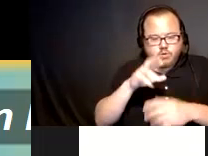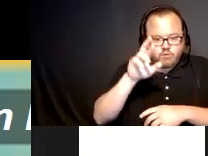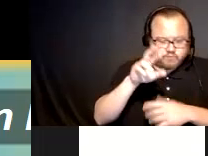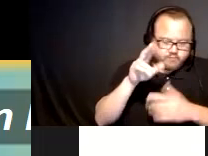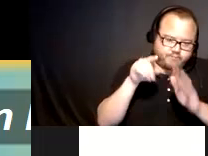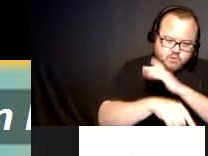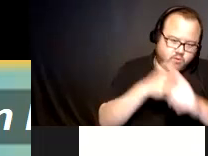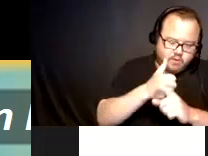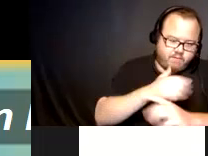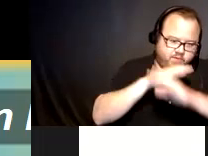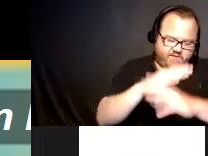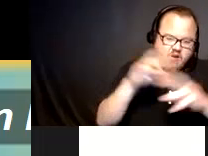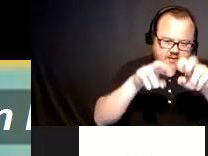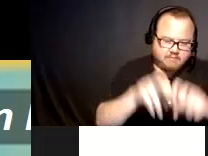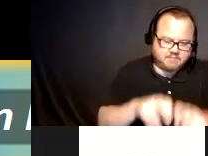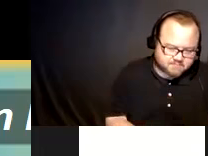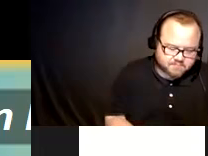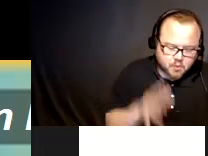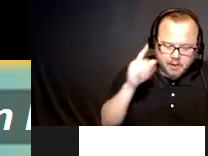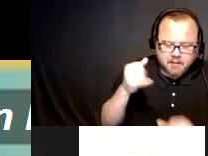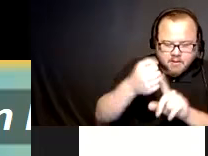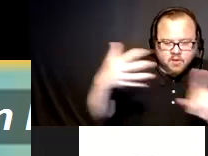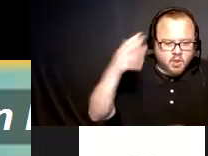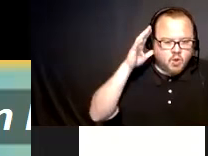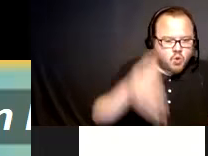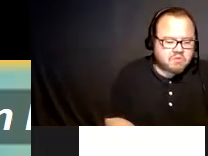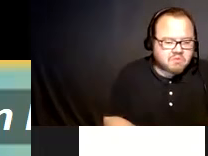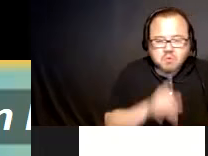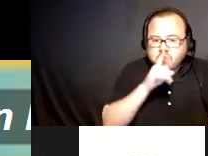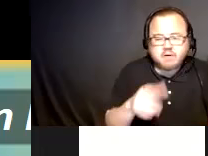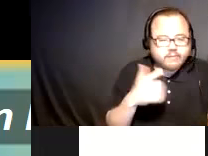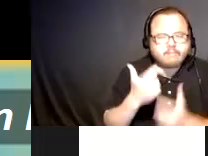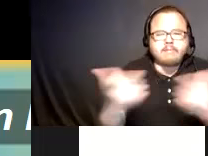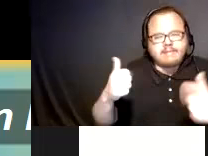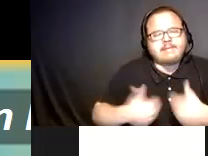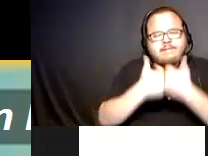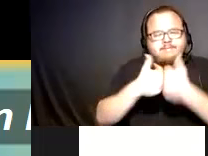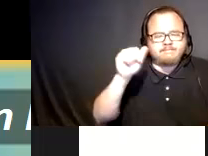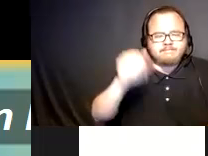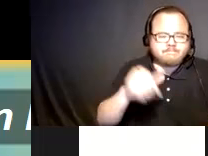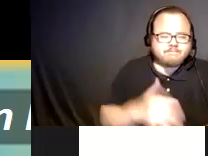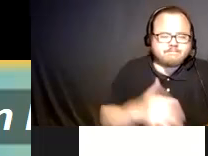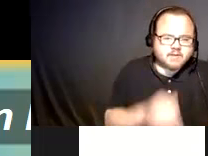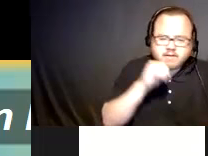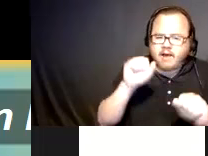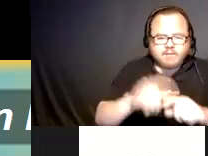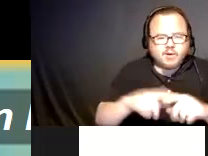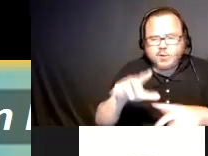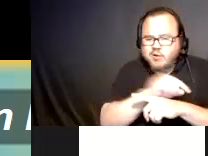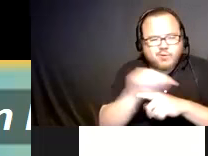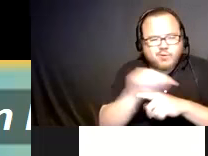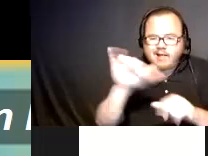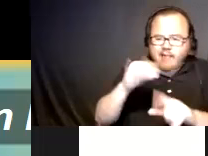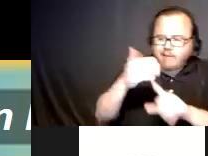to talk a little bit about that with the co-chair piece later. So that's really been a big barrier. And then obviously just not being able to do trainings in the way that we